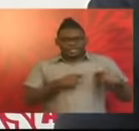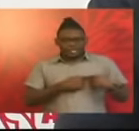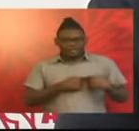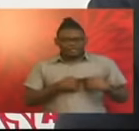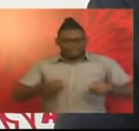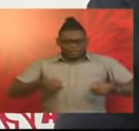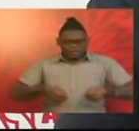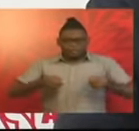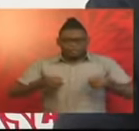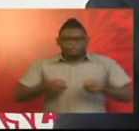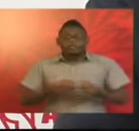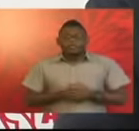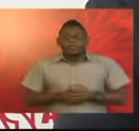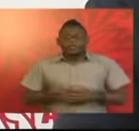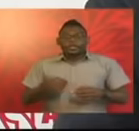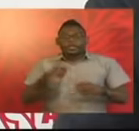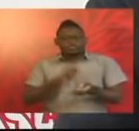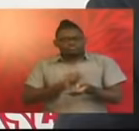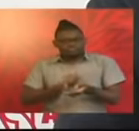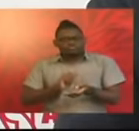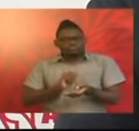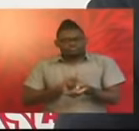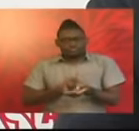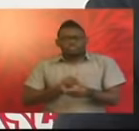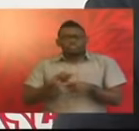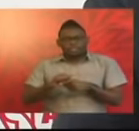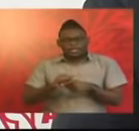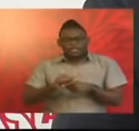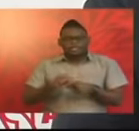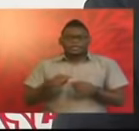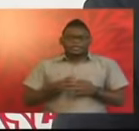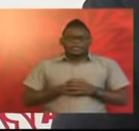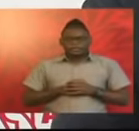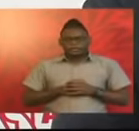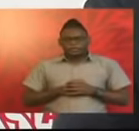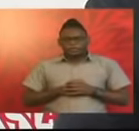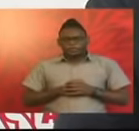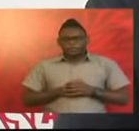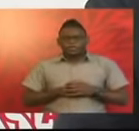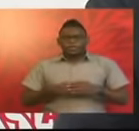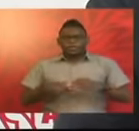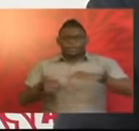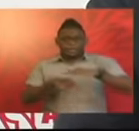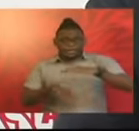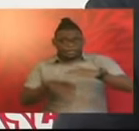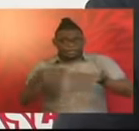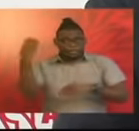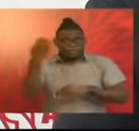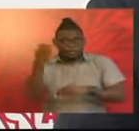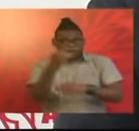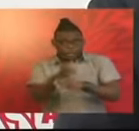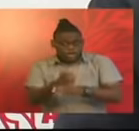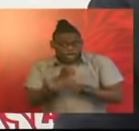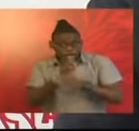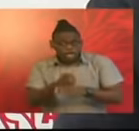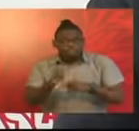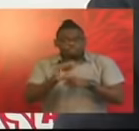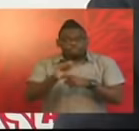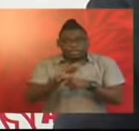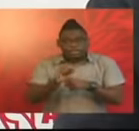and refresher courses, 115 of them. Basic emergency care training, boot camp for